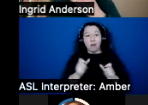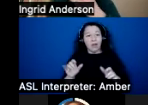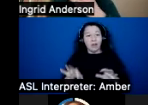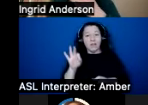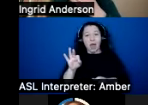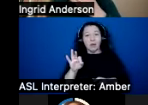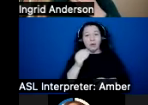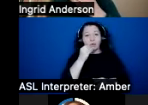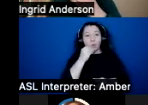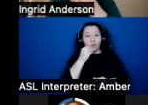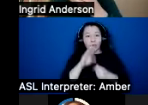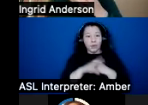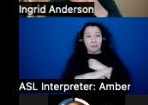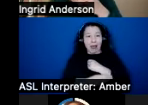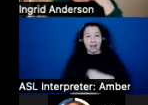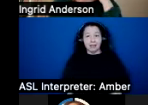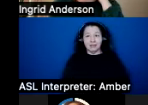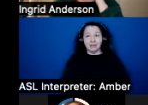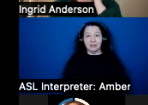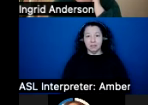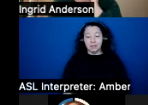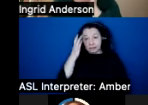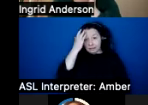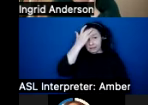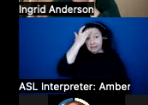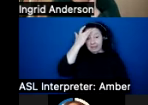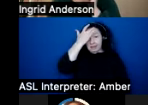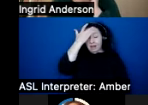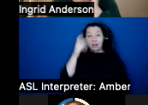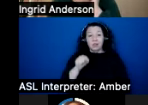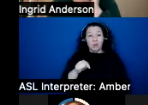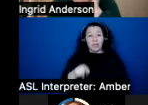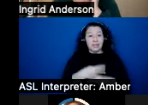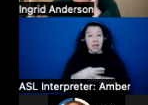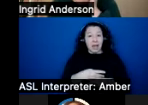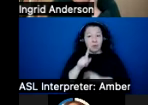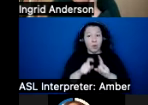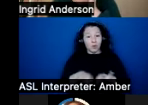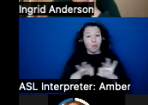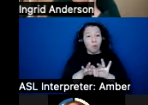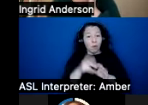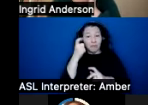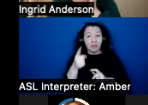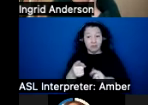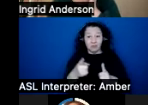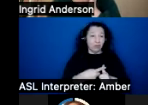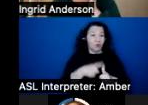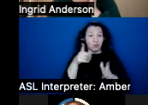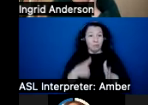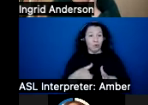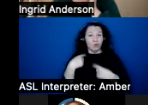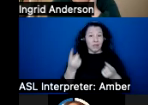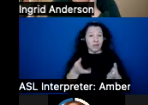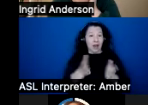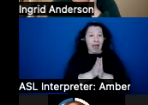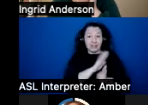bags. So these questions are important to ask because you might be the first person who's asking them in your